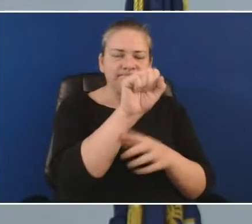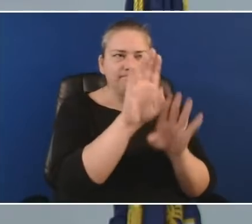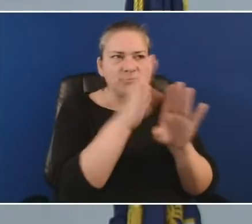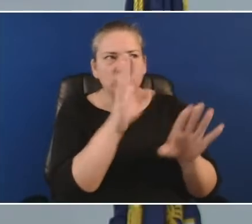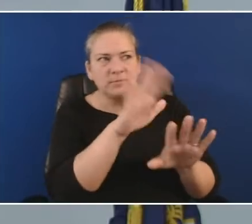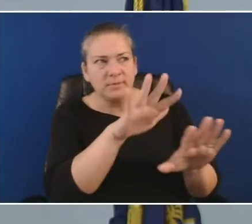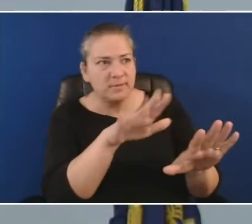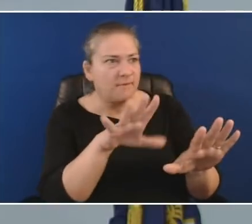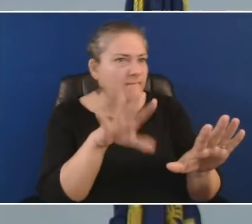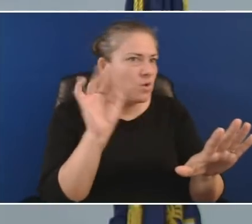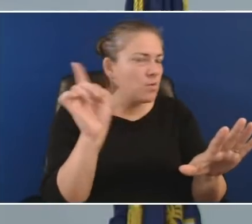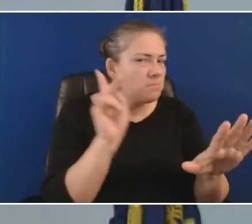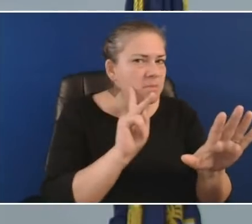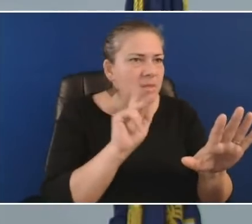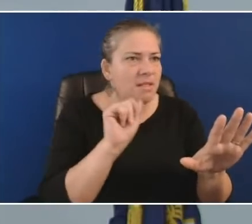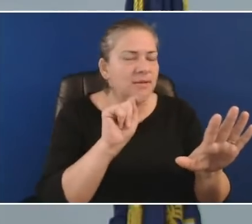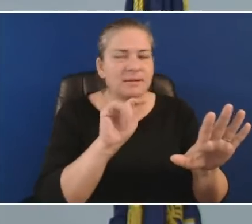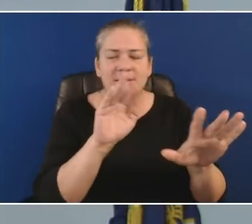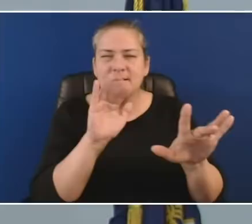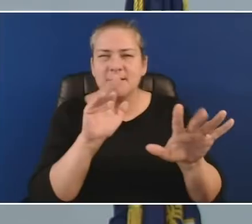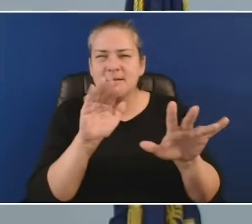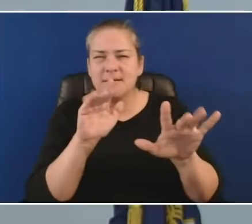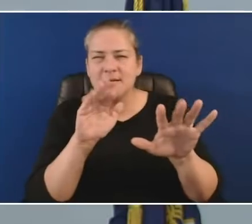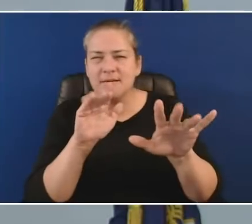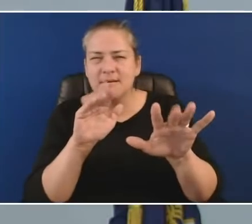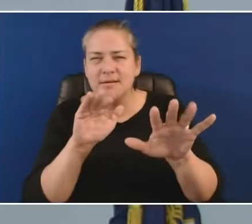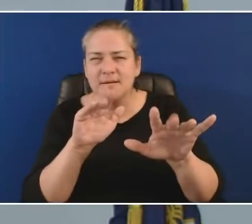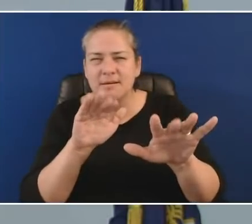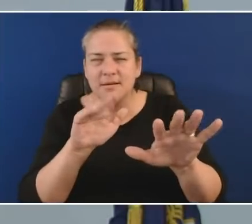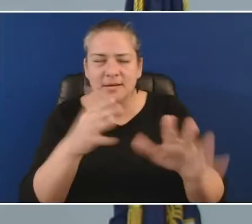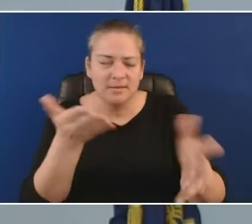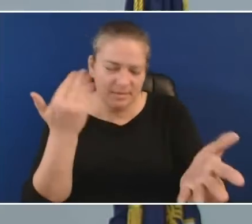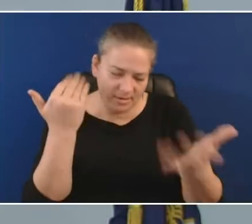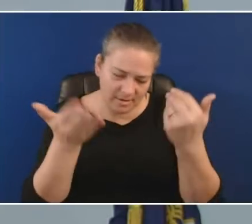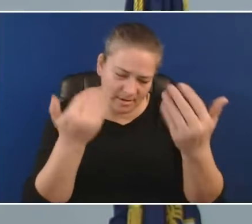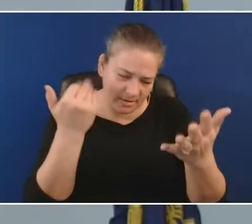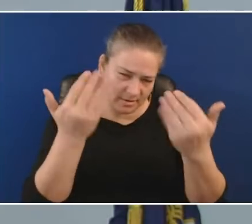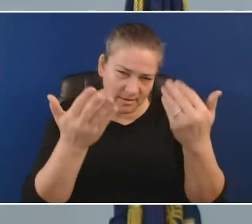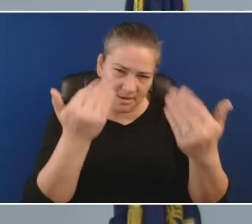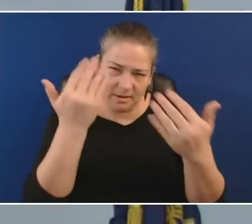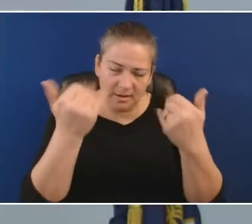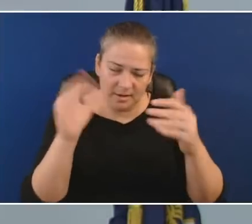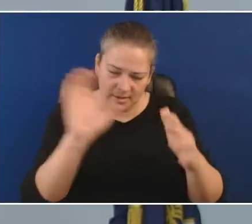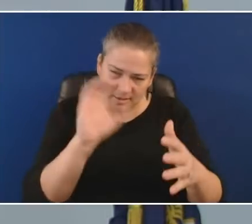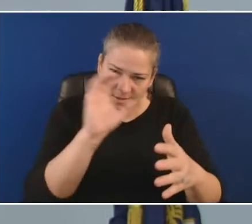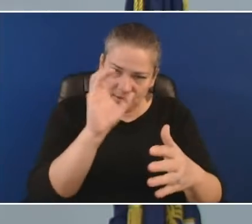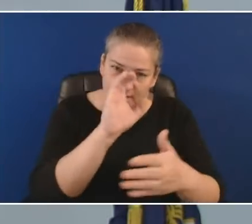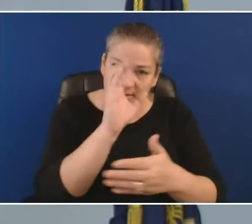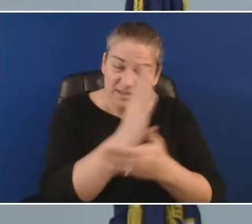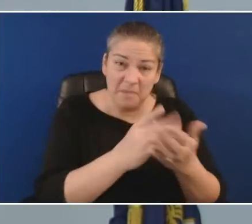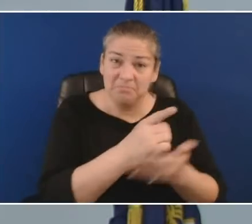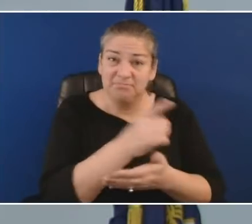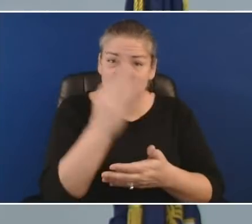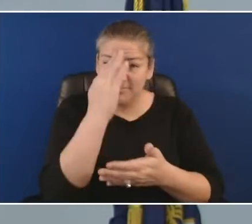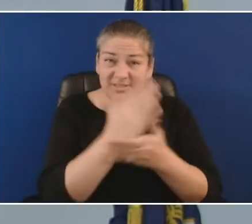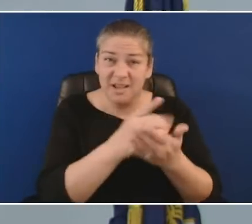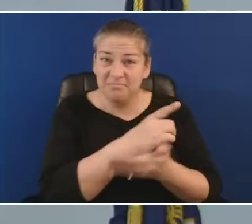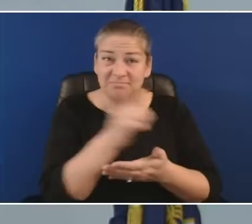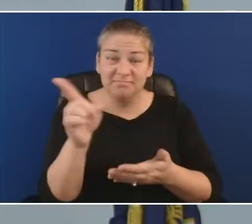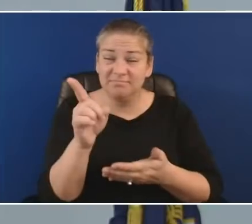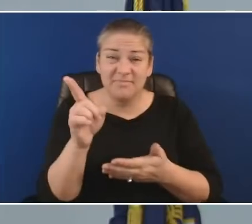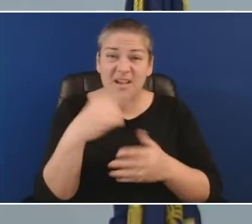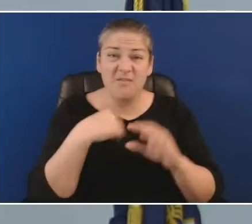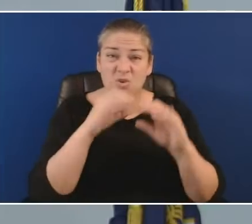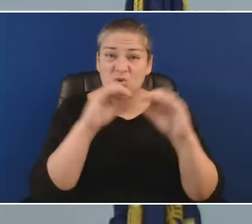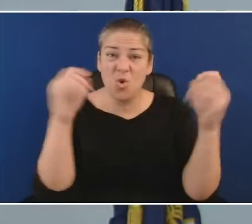to help clearing the roadways, and yes, to help in law enforcement in some towns that aren't going to have any power